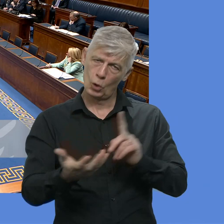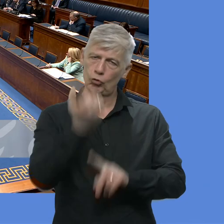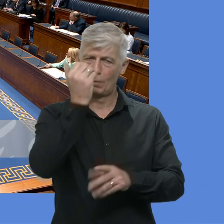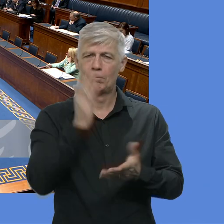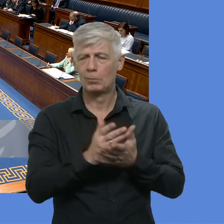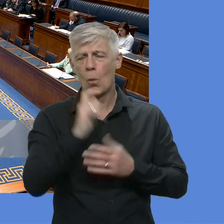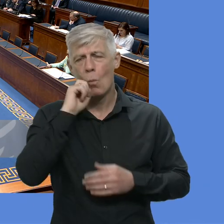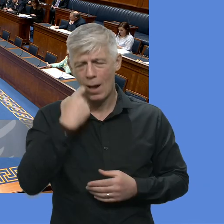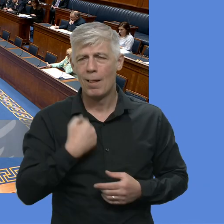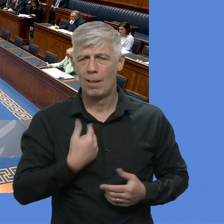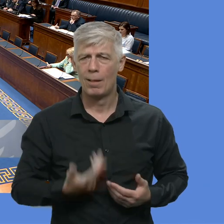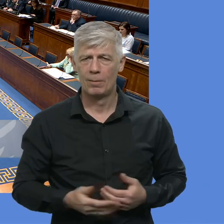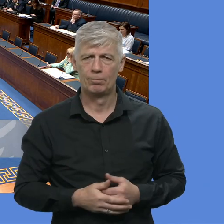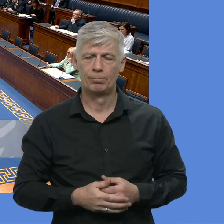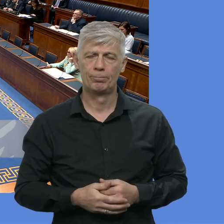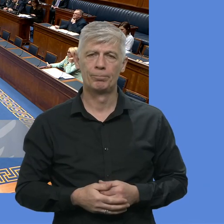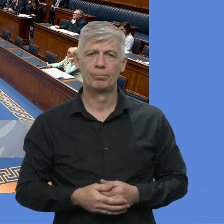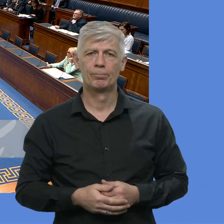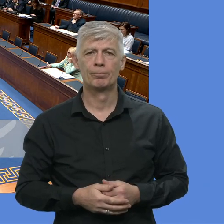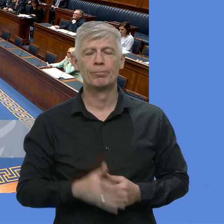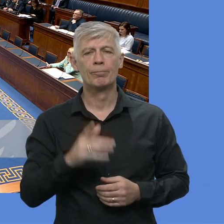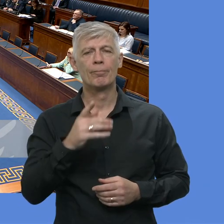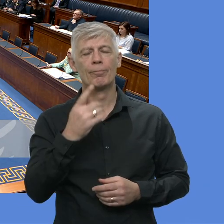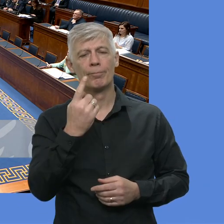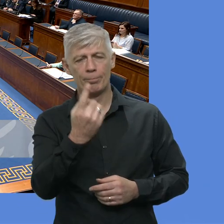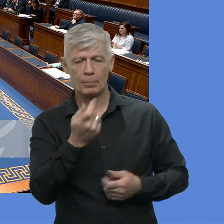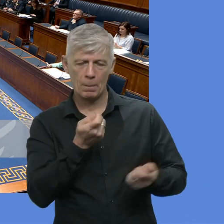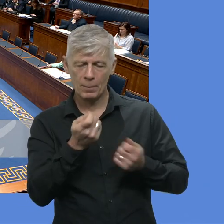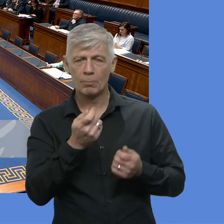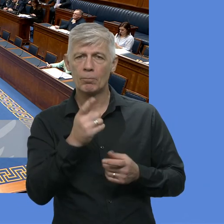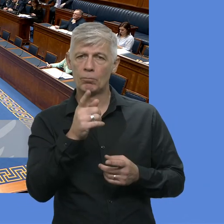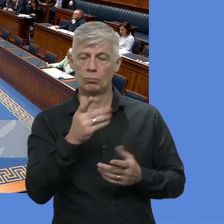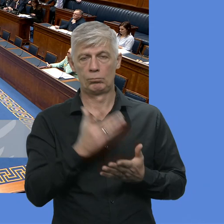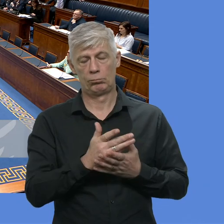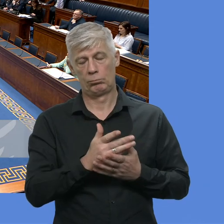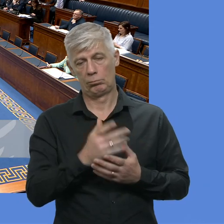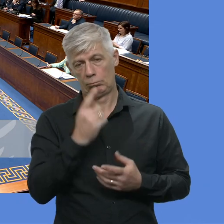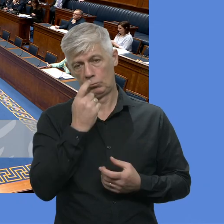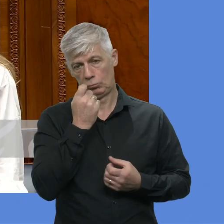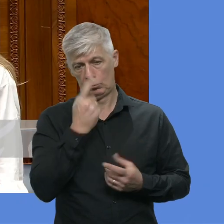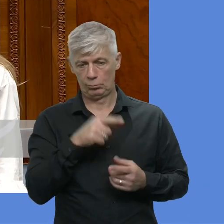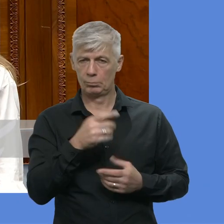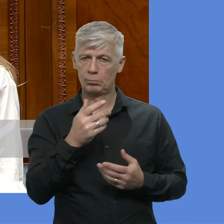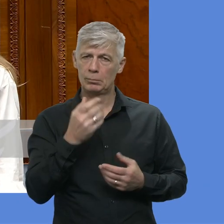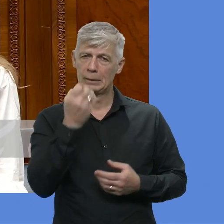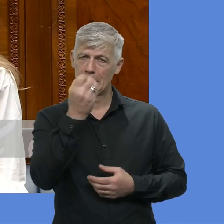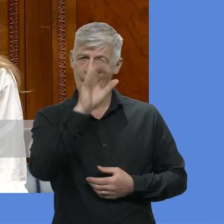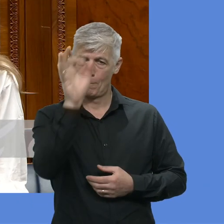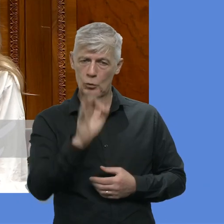Brownlee. Speaker, and to the Minister, I would ask, in light of the shockingly low 10% success